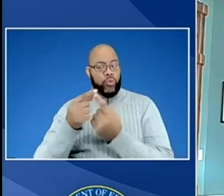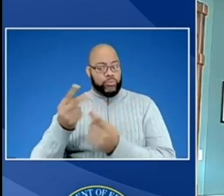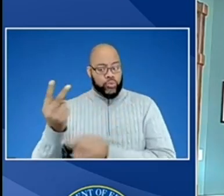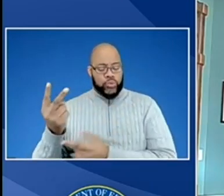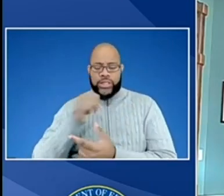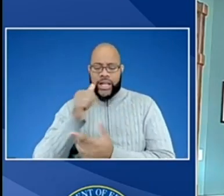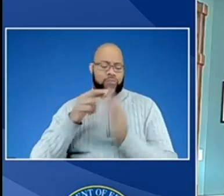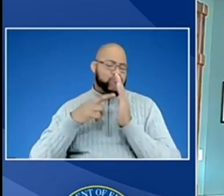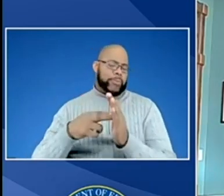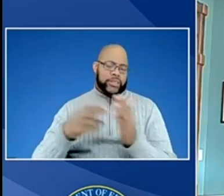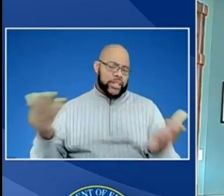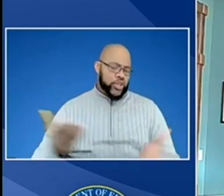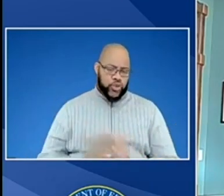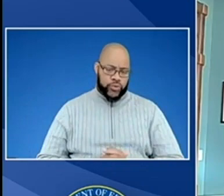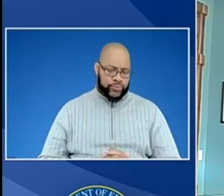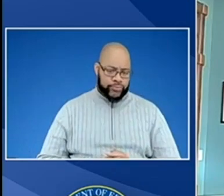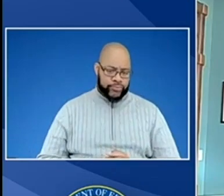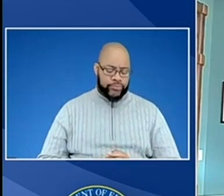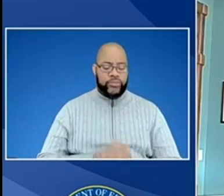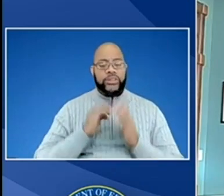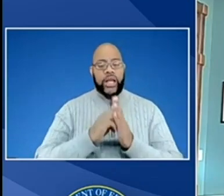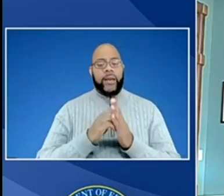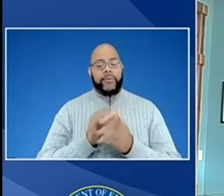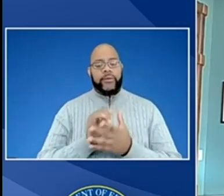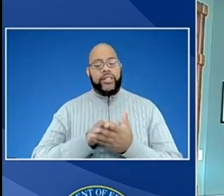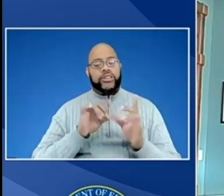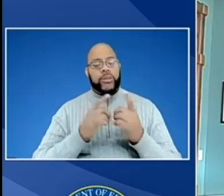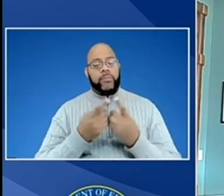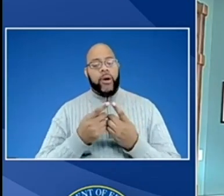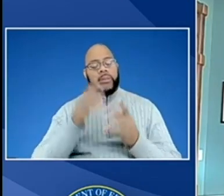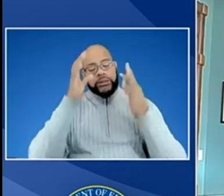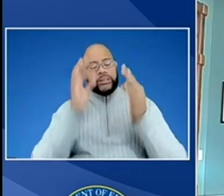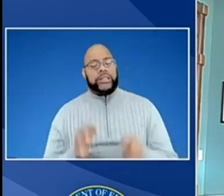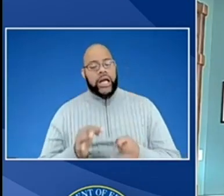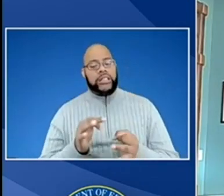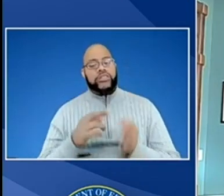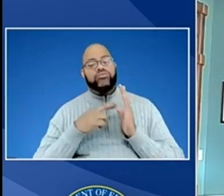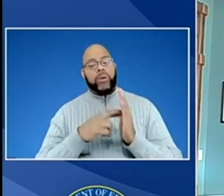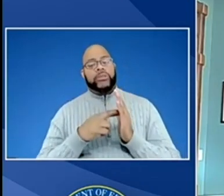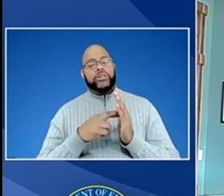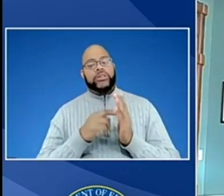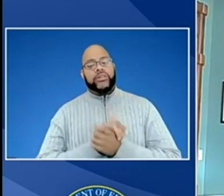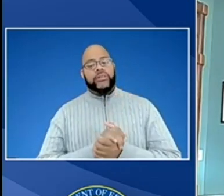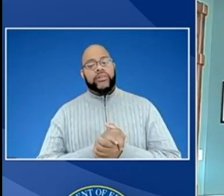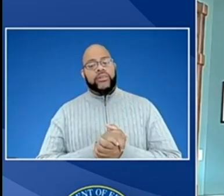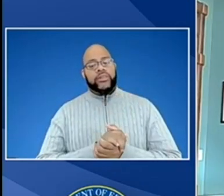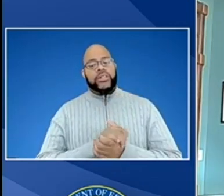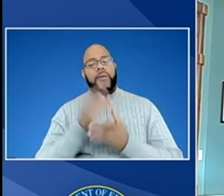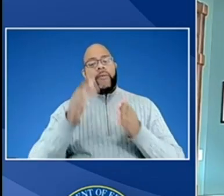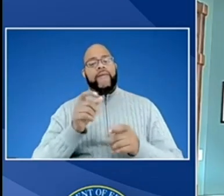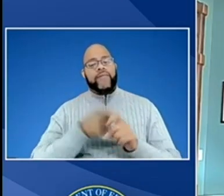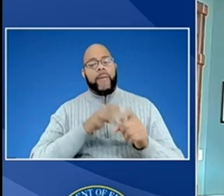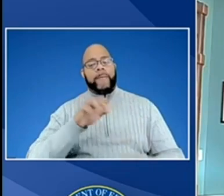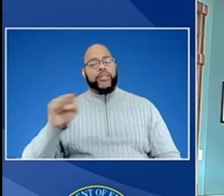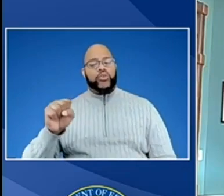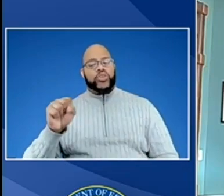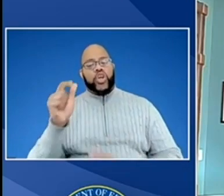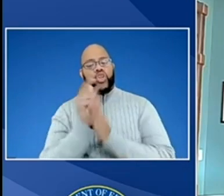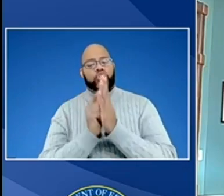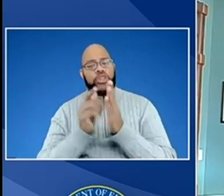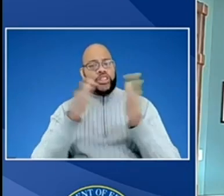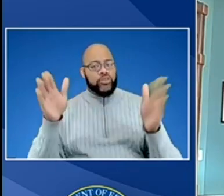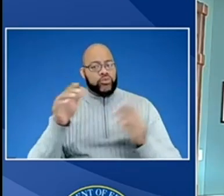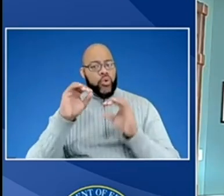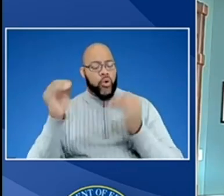well represented here. For example, the department chose as a representative somebody from the Massachusetts Attorney General's